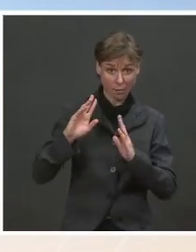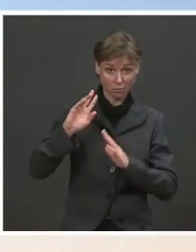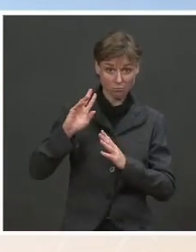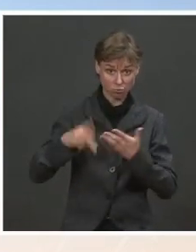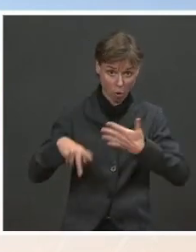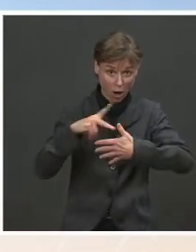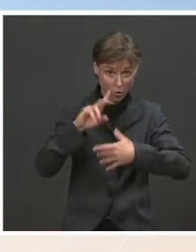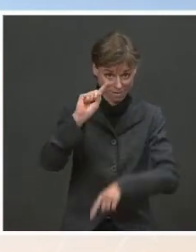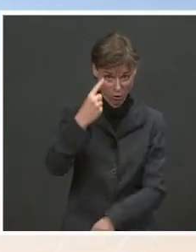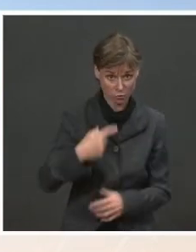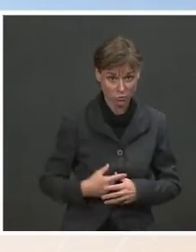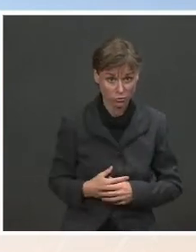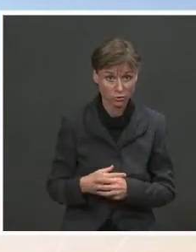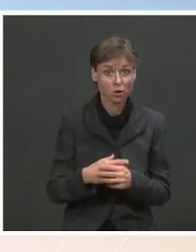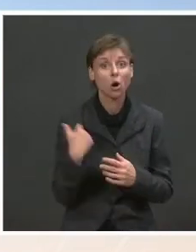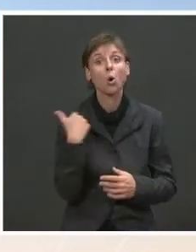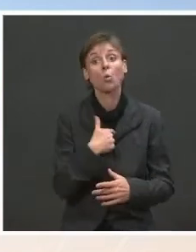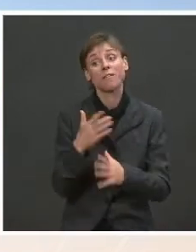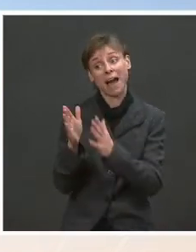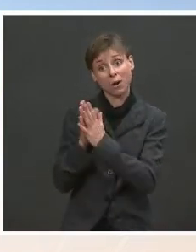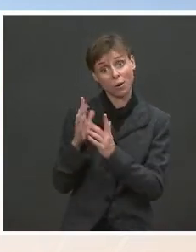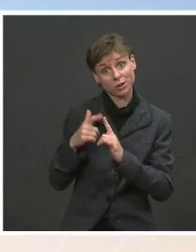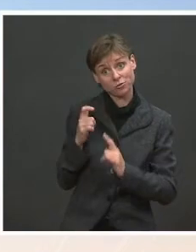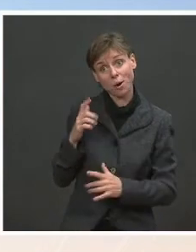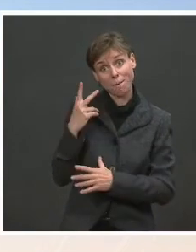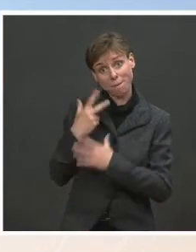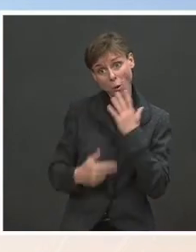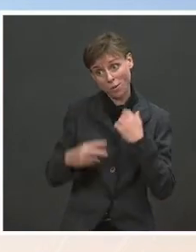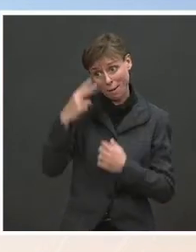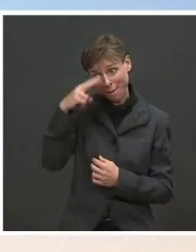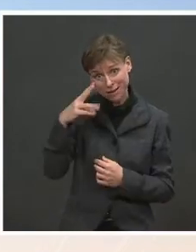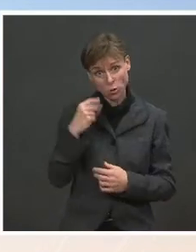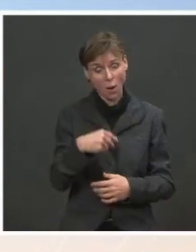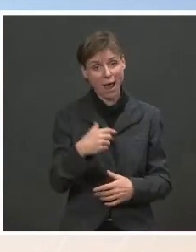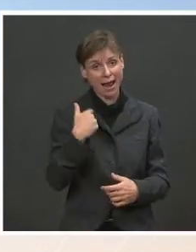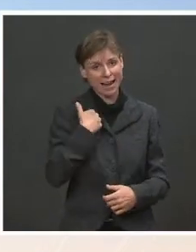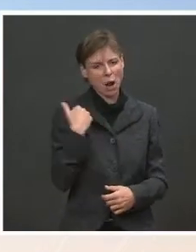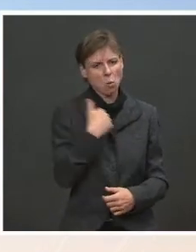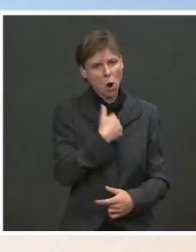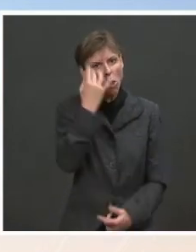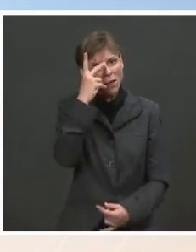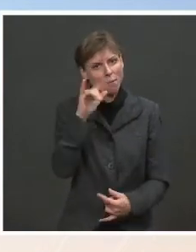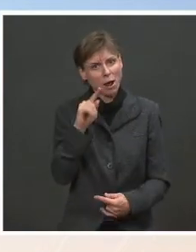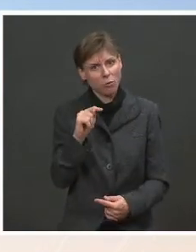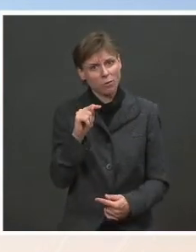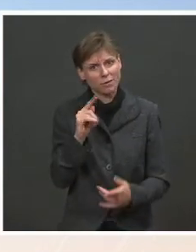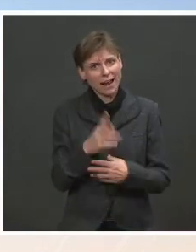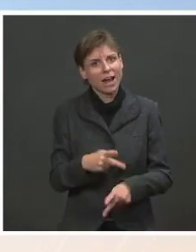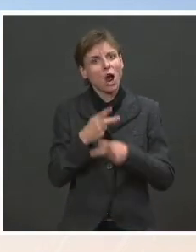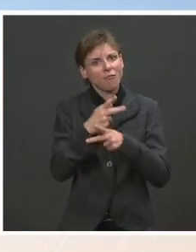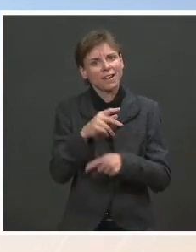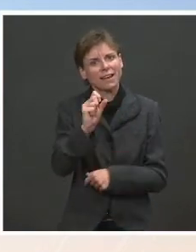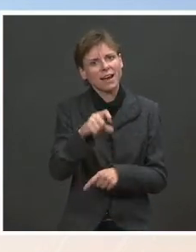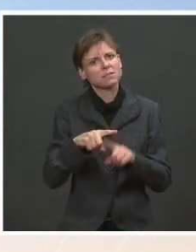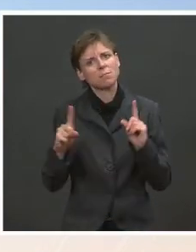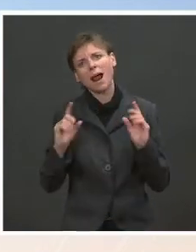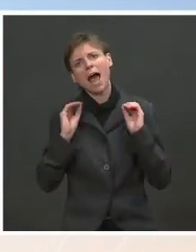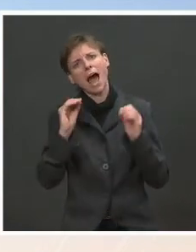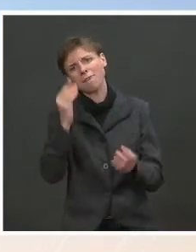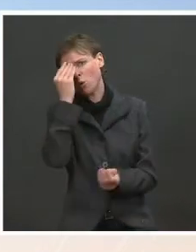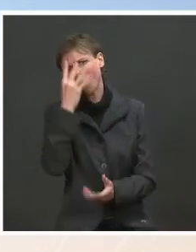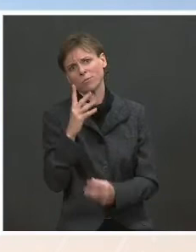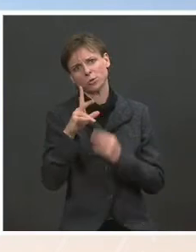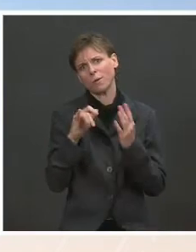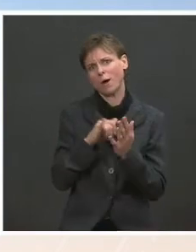received requests from both Mexico and Canada and are considering those requests carefully, but I don't have any update for you on whether they will